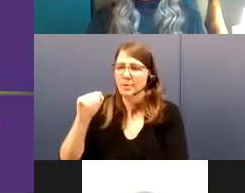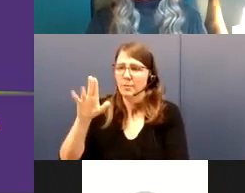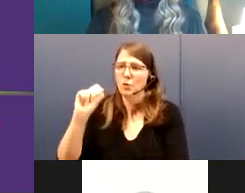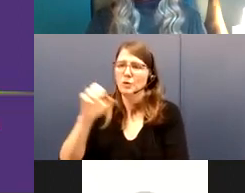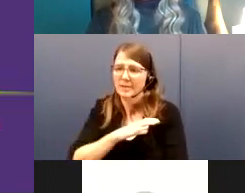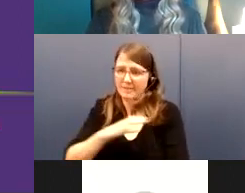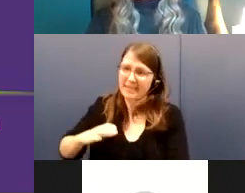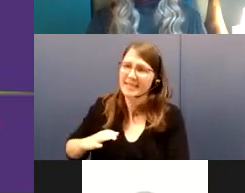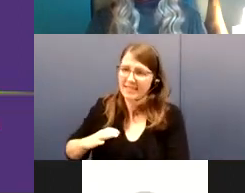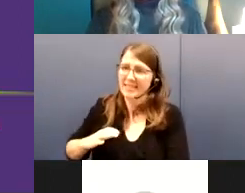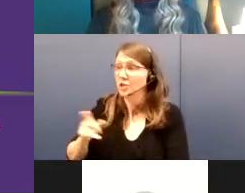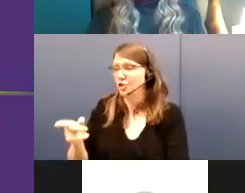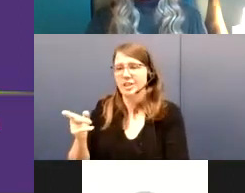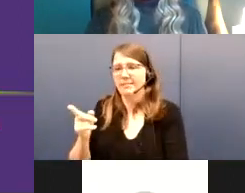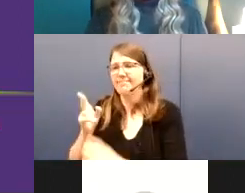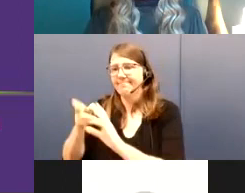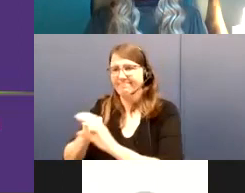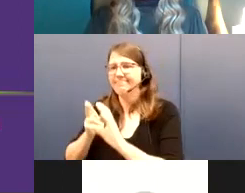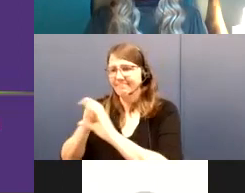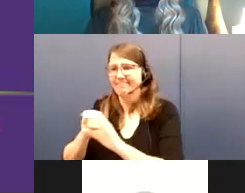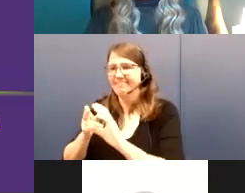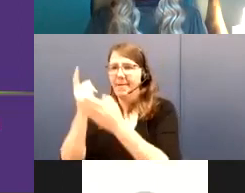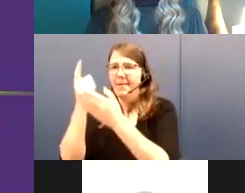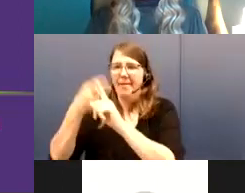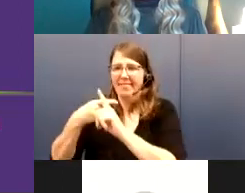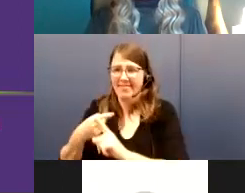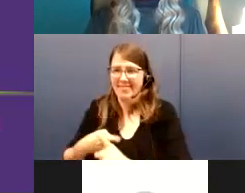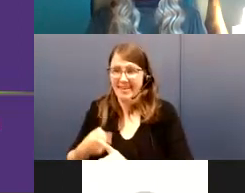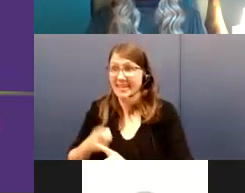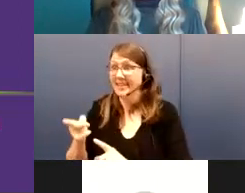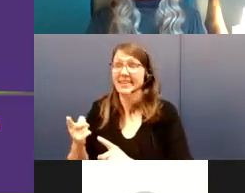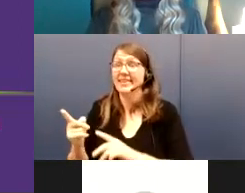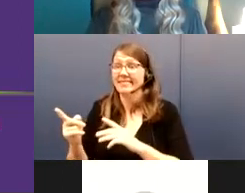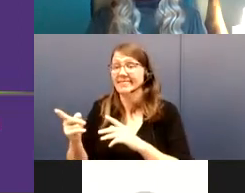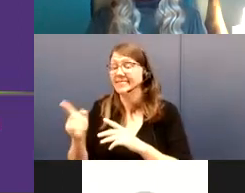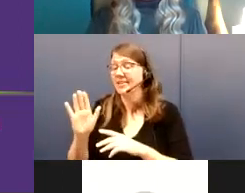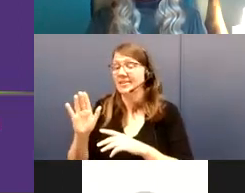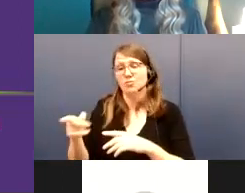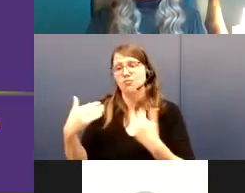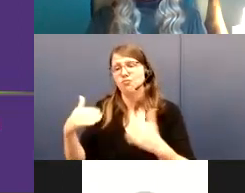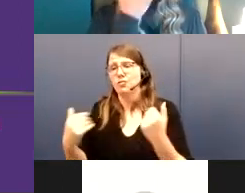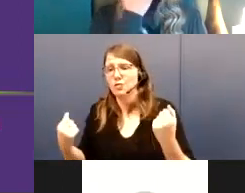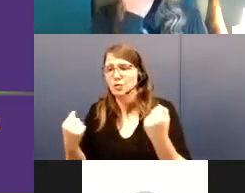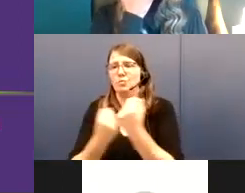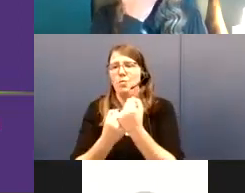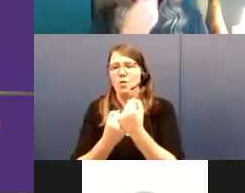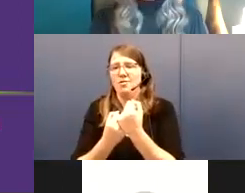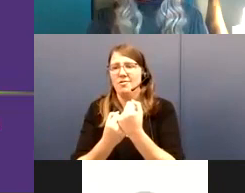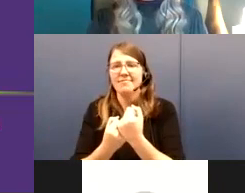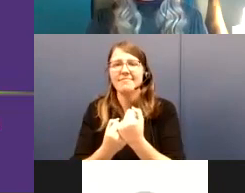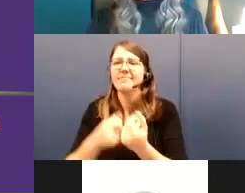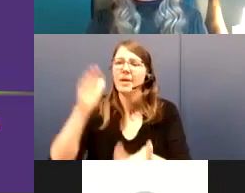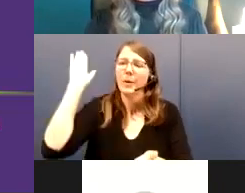she attends monthly, which shows her true support for this issue around preventing and combating elder